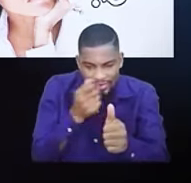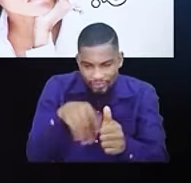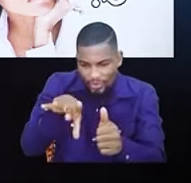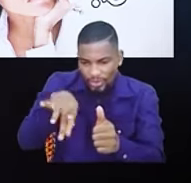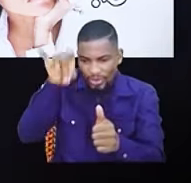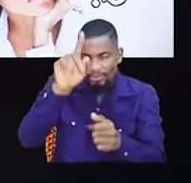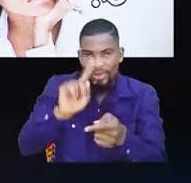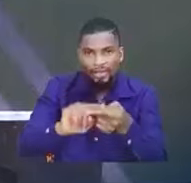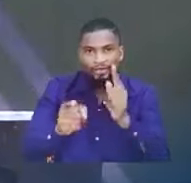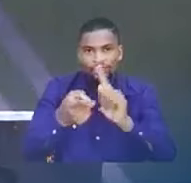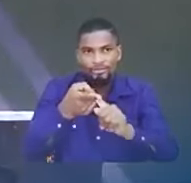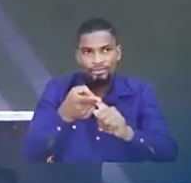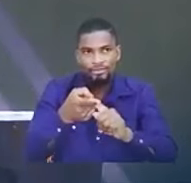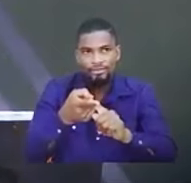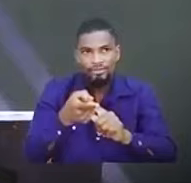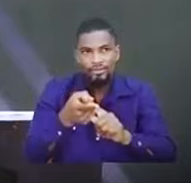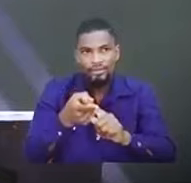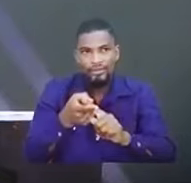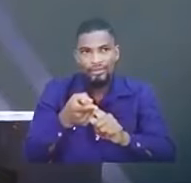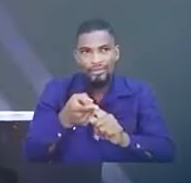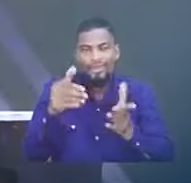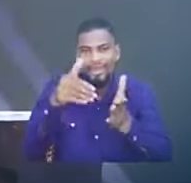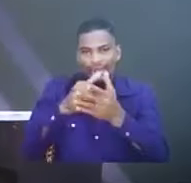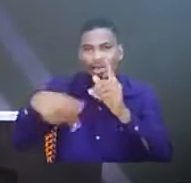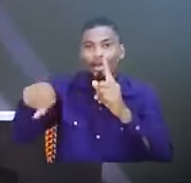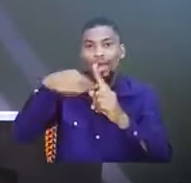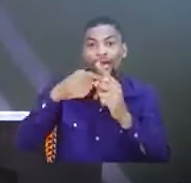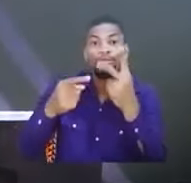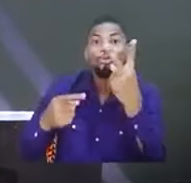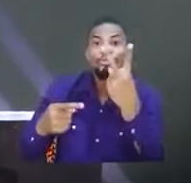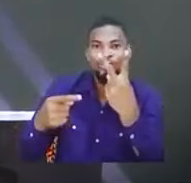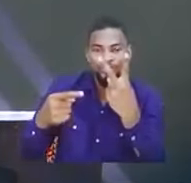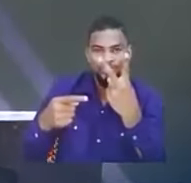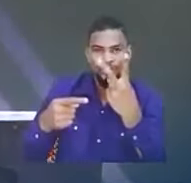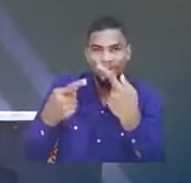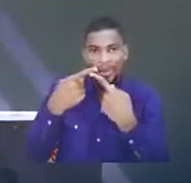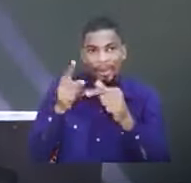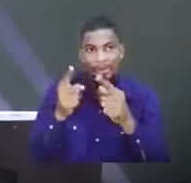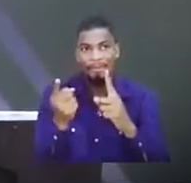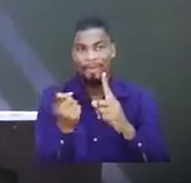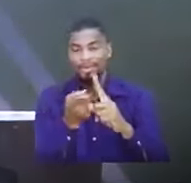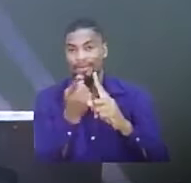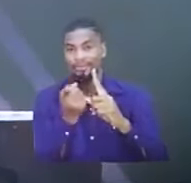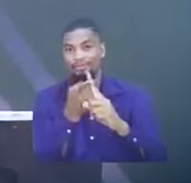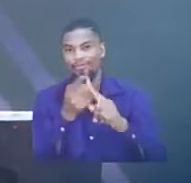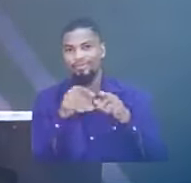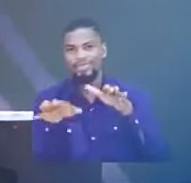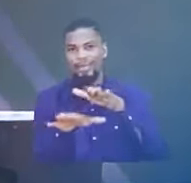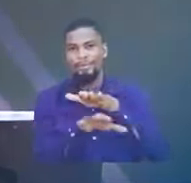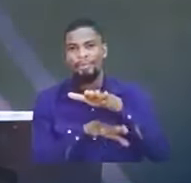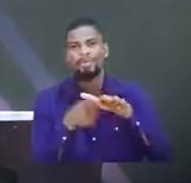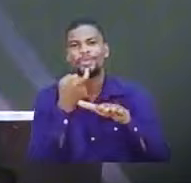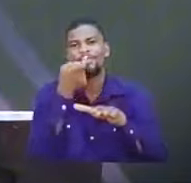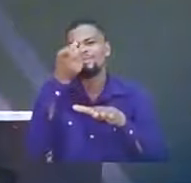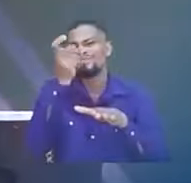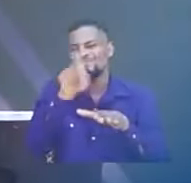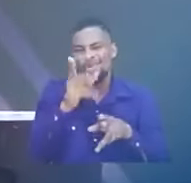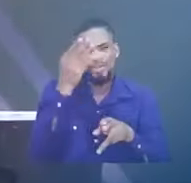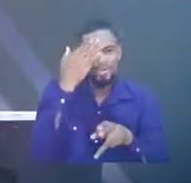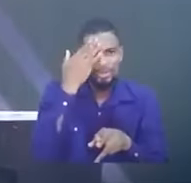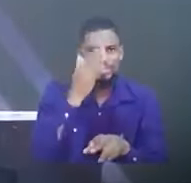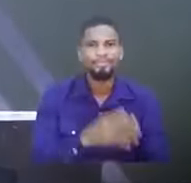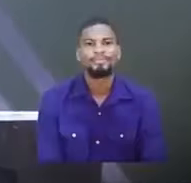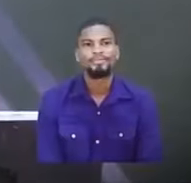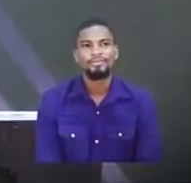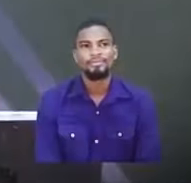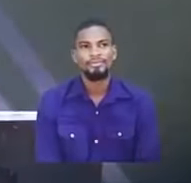friend. I'll add two more. But the first one is the basic. That one should be held constant. Then